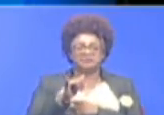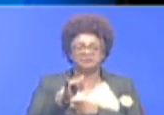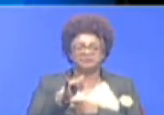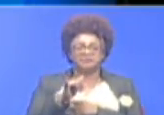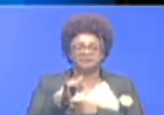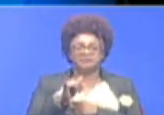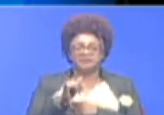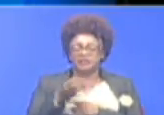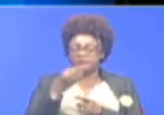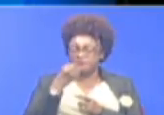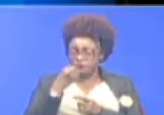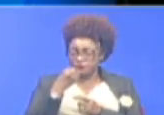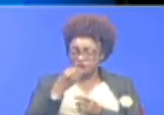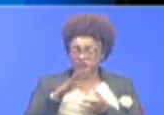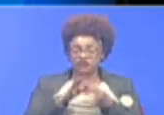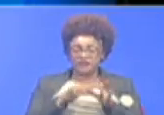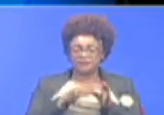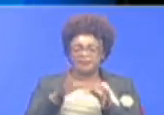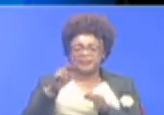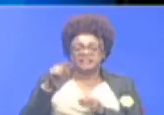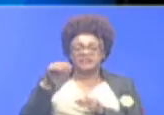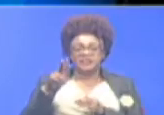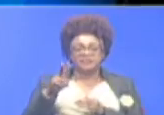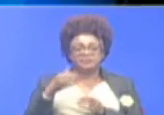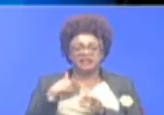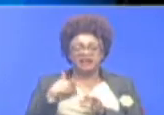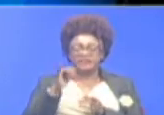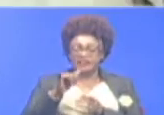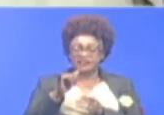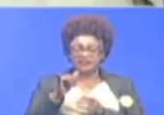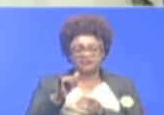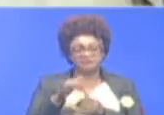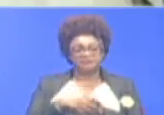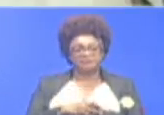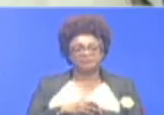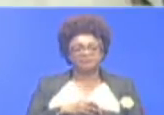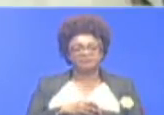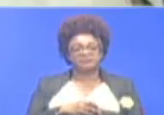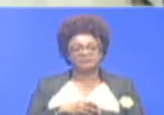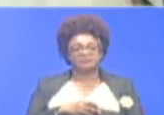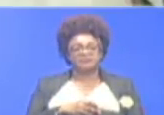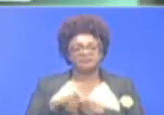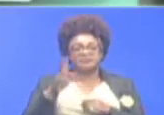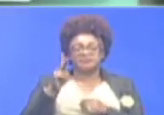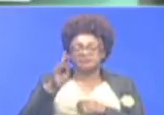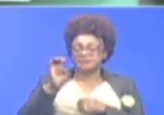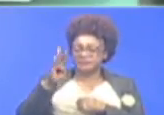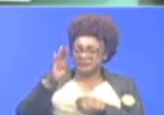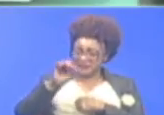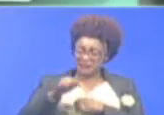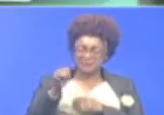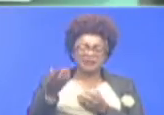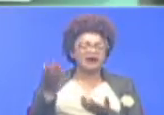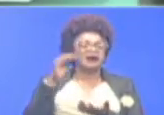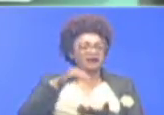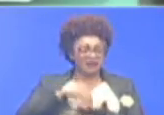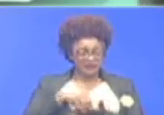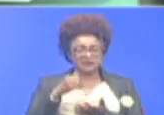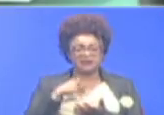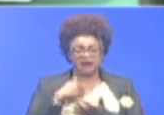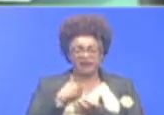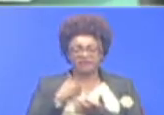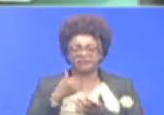the food chain. NTV's Gladys Gashanja put this story together. The Kenya Bureau of Standards is once again facing